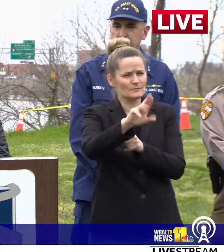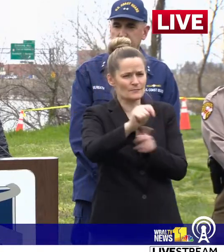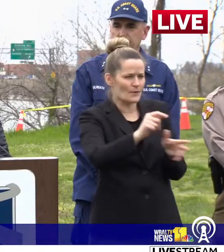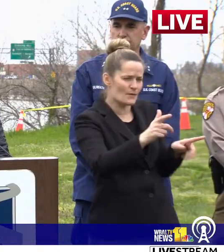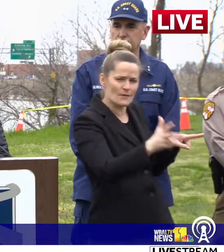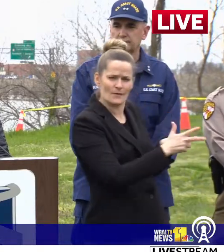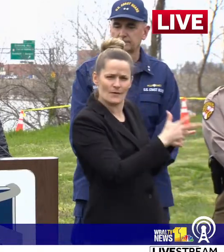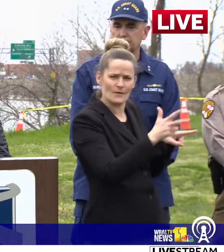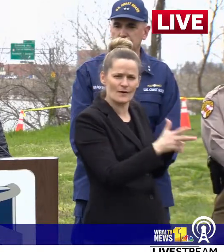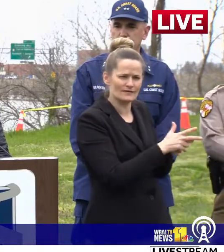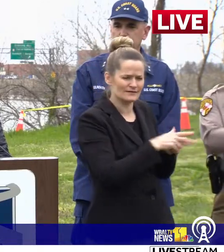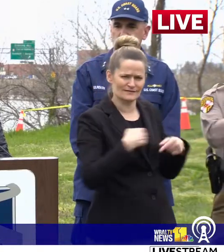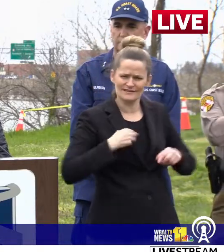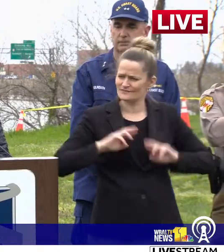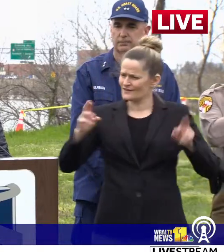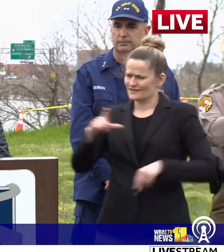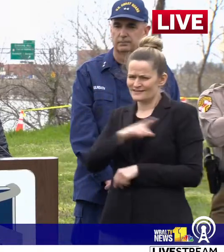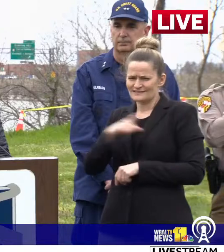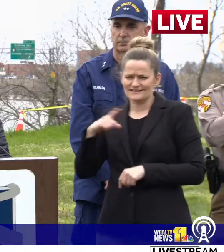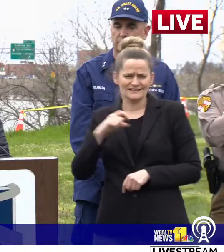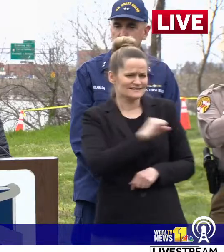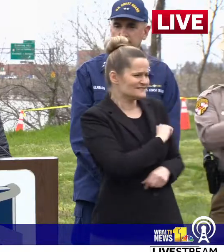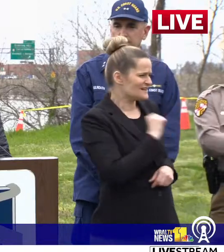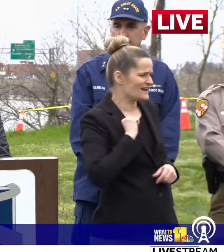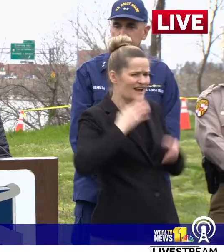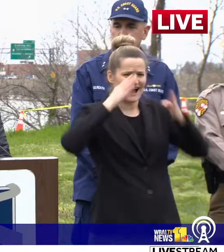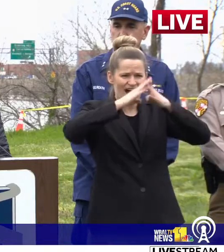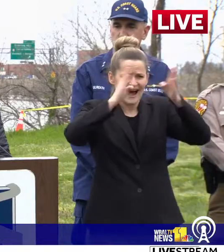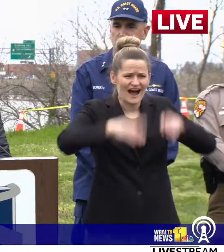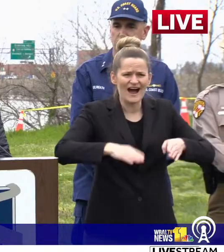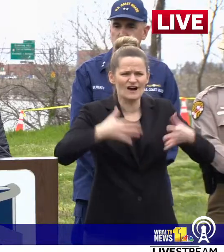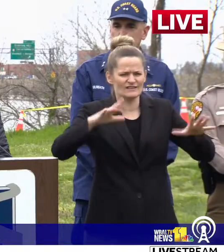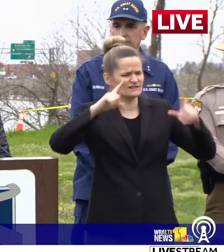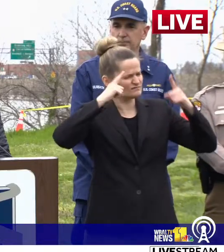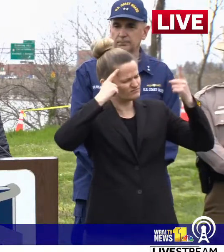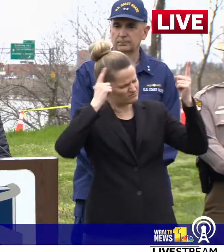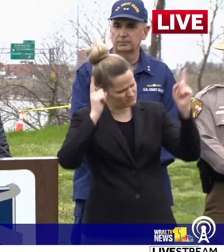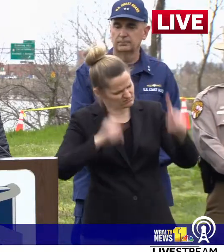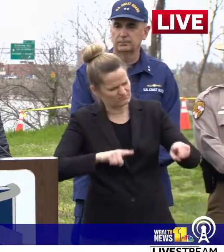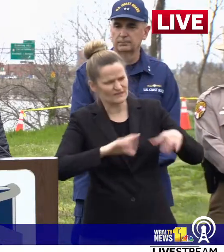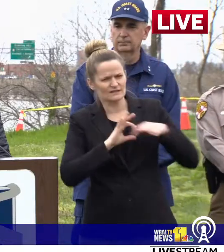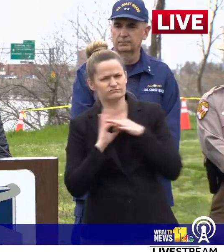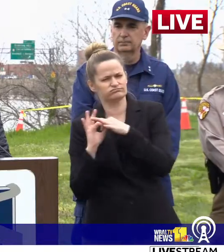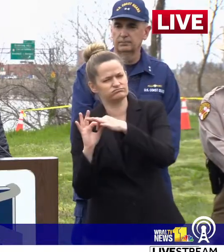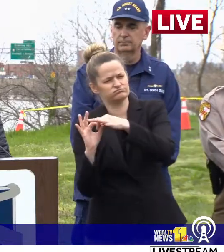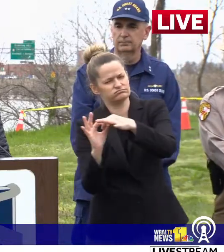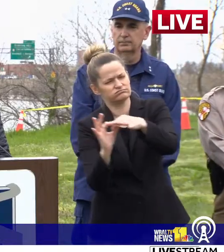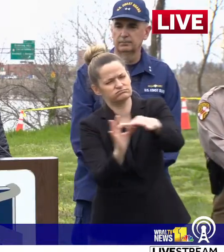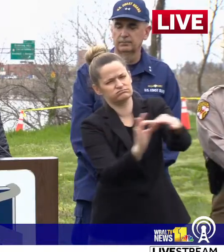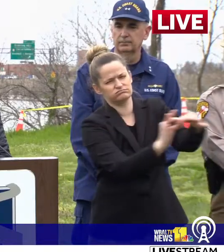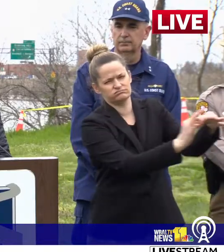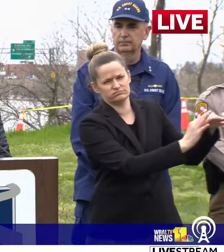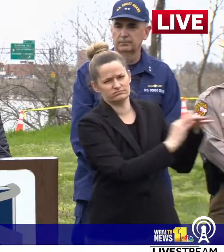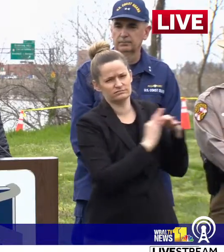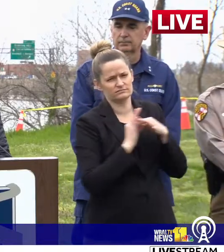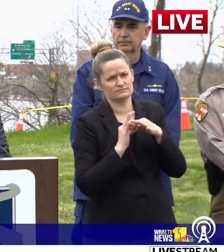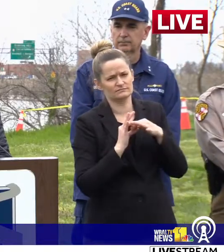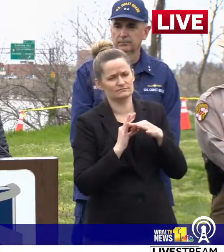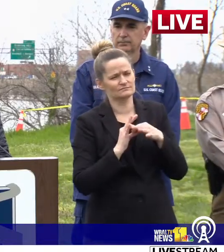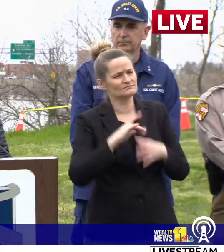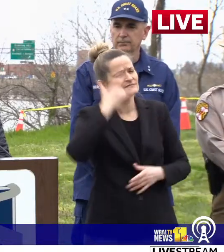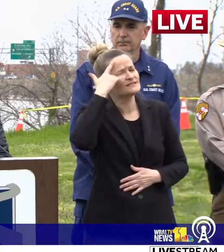Americans to address this crisis, as we came together as Americans when we saw previous bridge